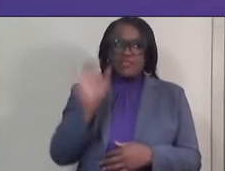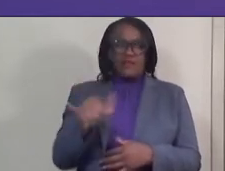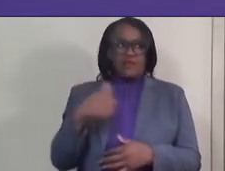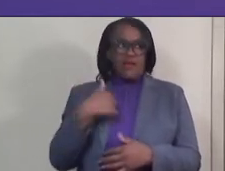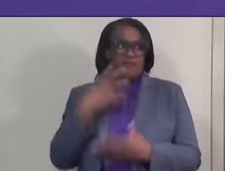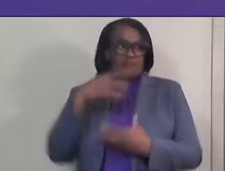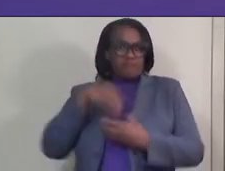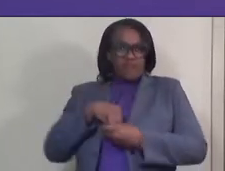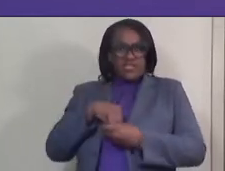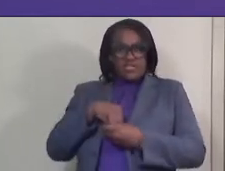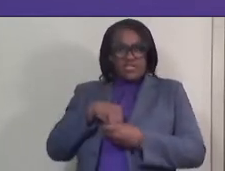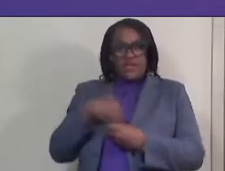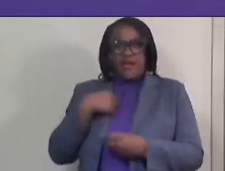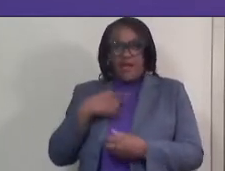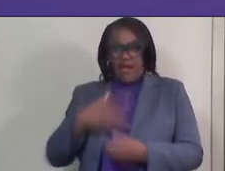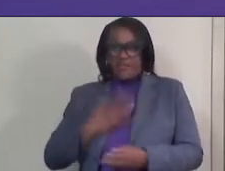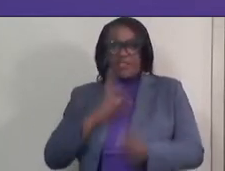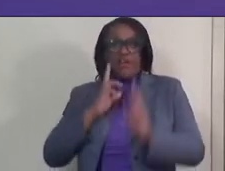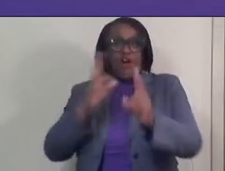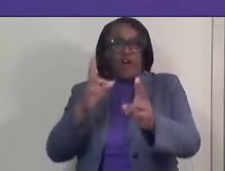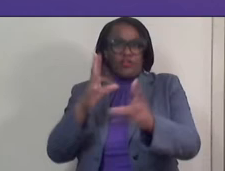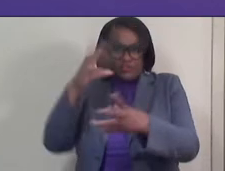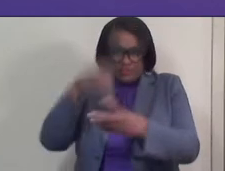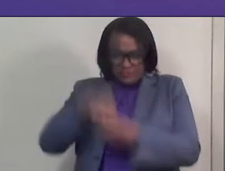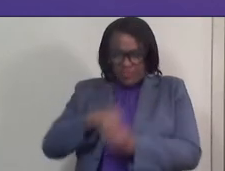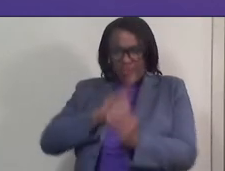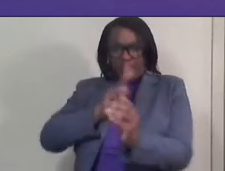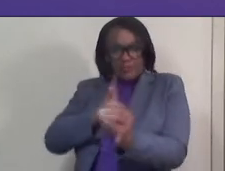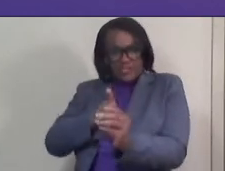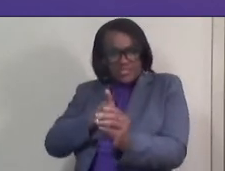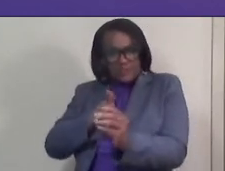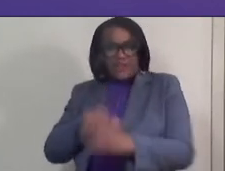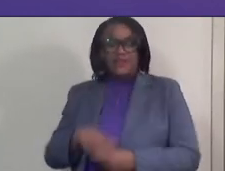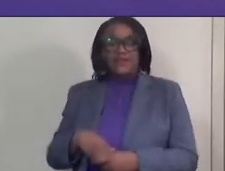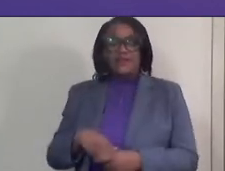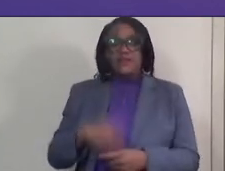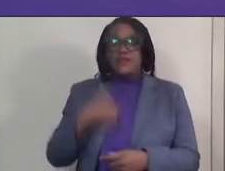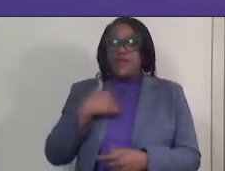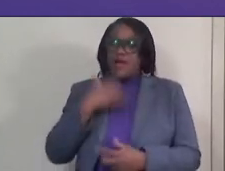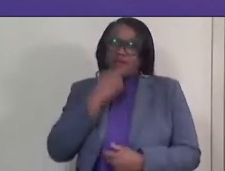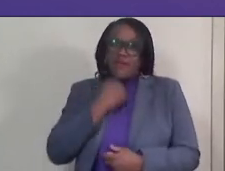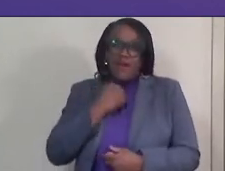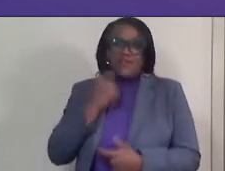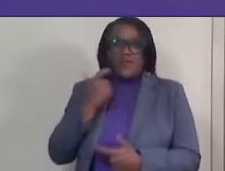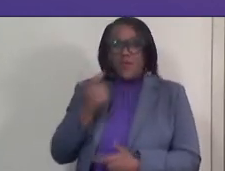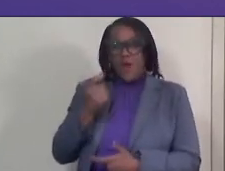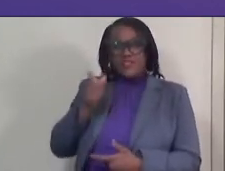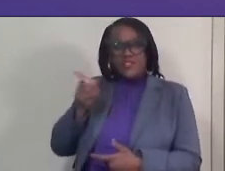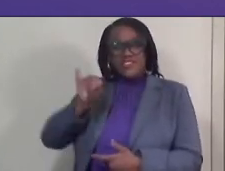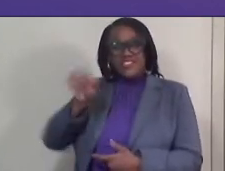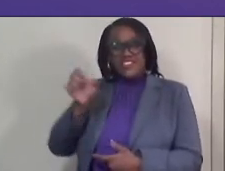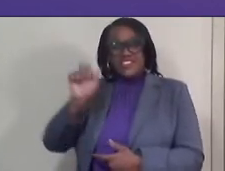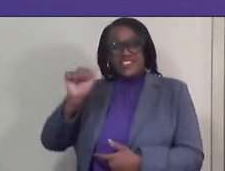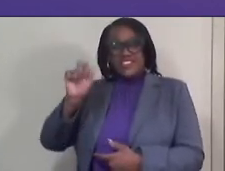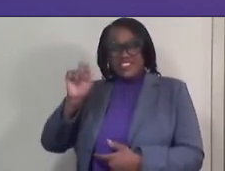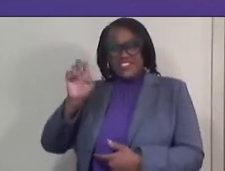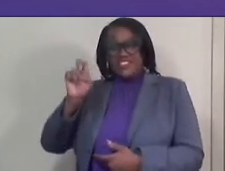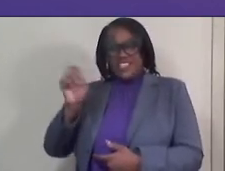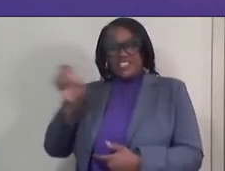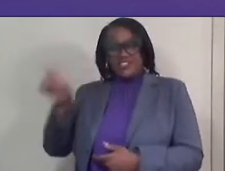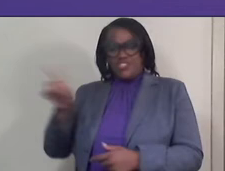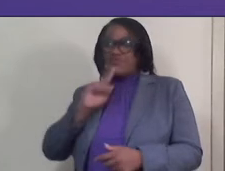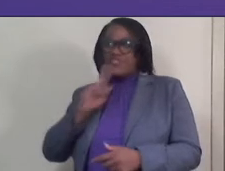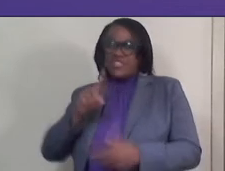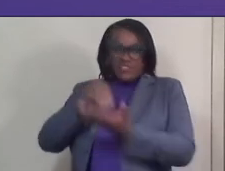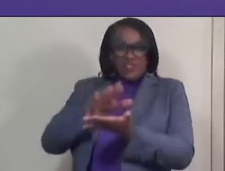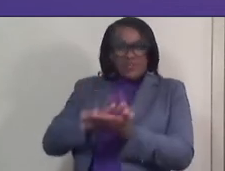participated in. I feel honored to have participated in it. And I have loved watching Jeanine push forward with her documentation efforts. And I